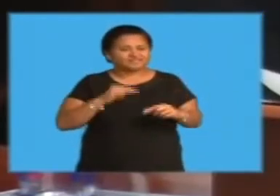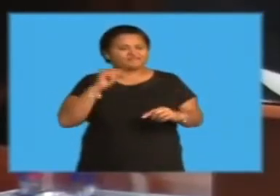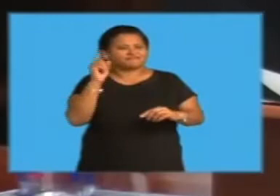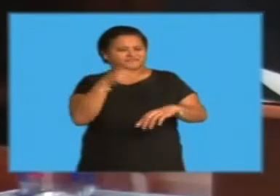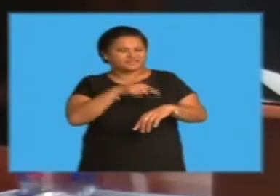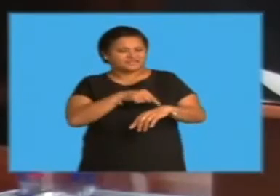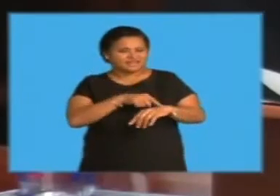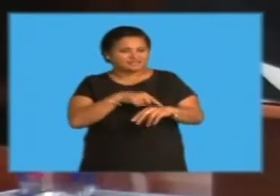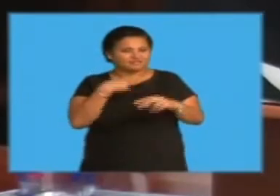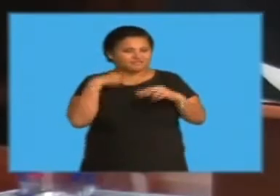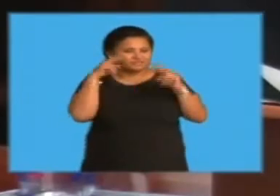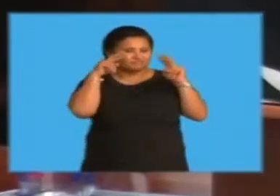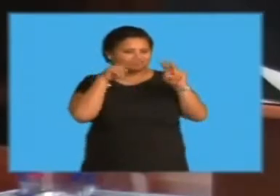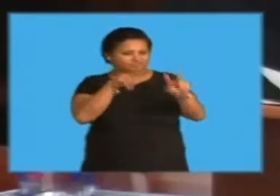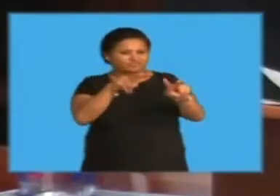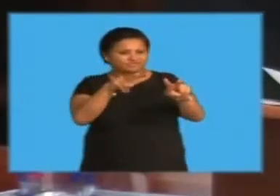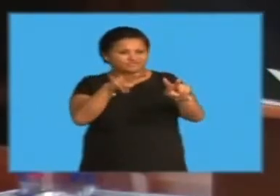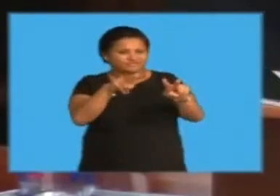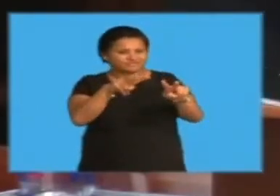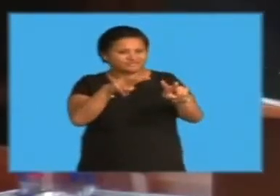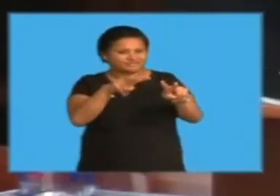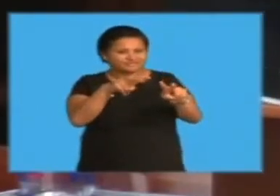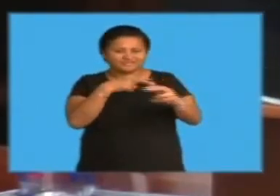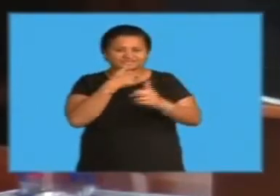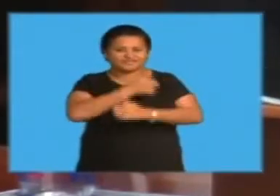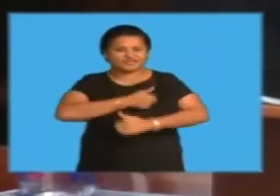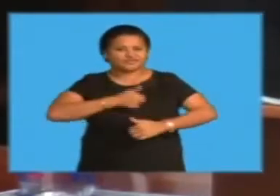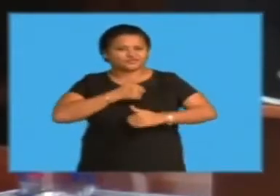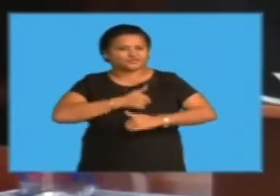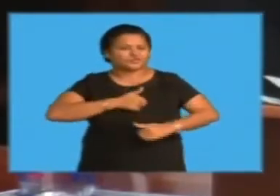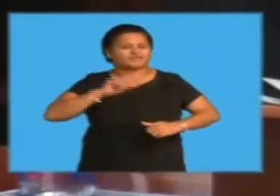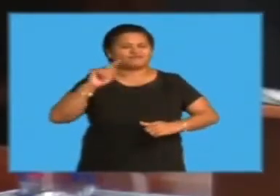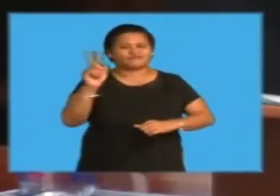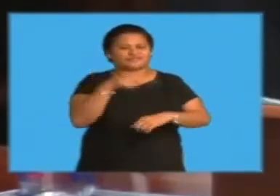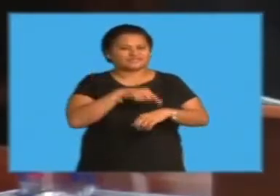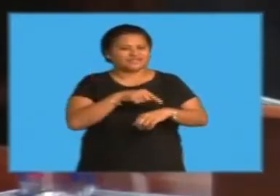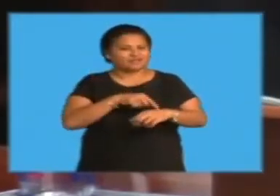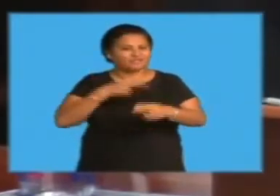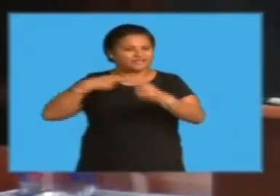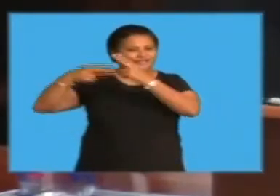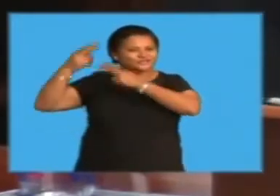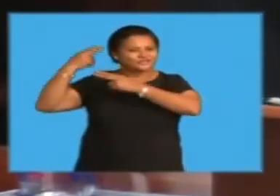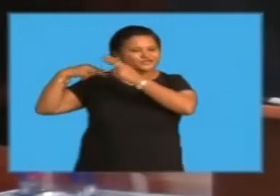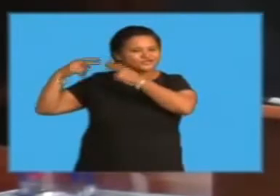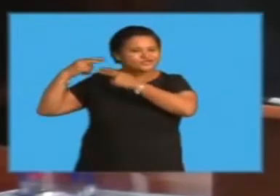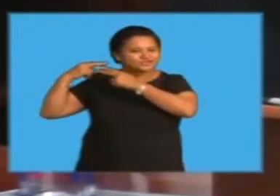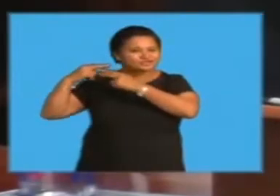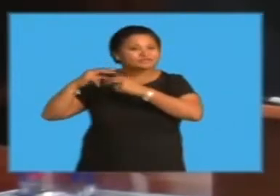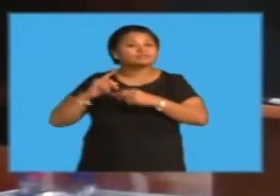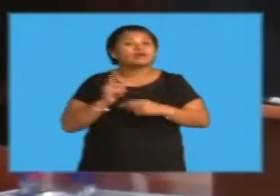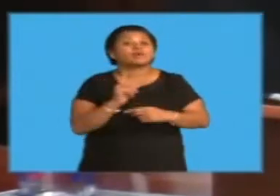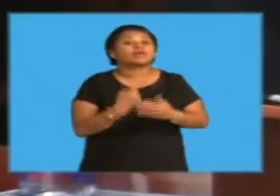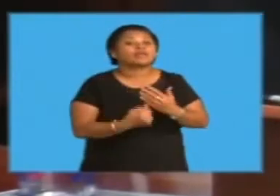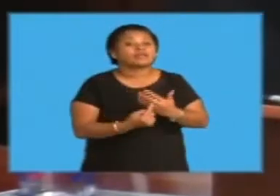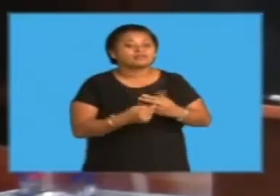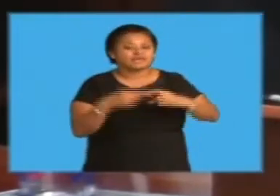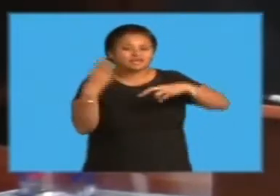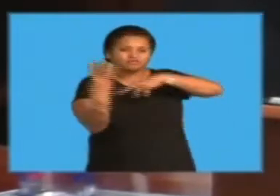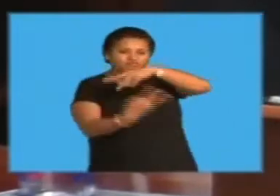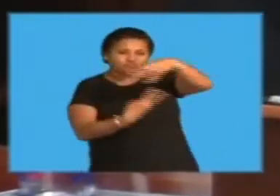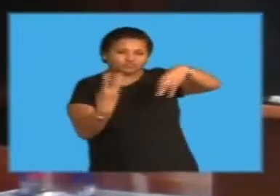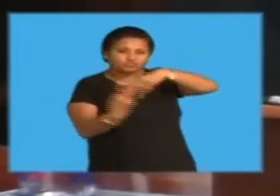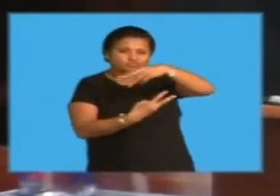Fiji, except perhaps during one of the worst moments in our history. That was when Tropical Cyclone Winston attacked us with the strongest